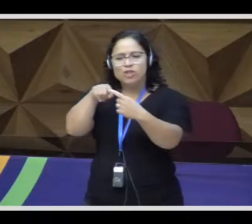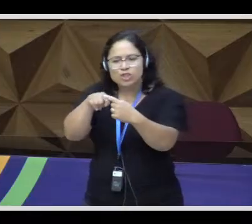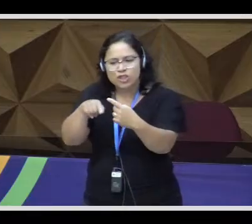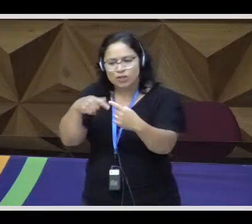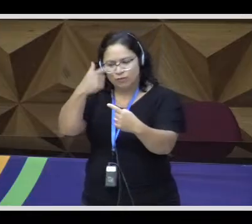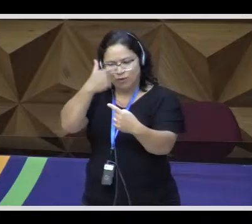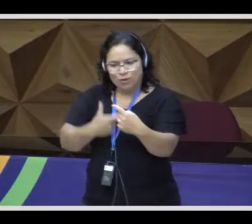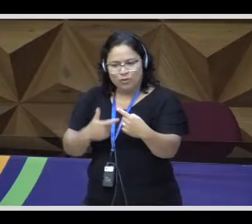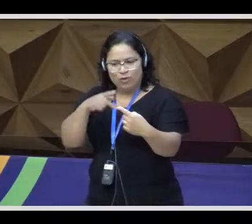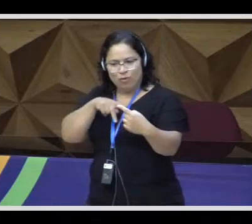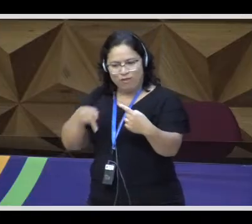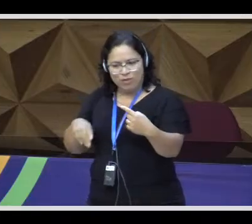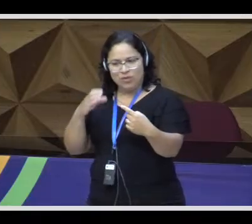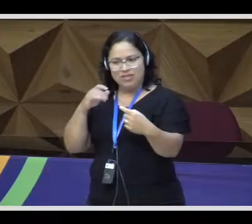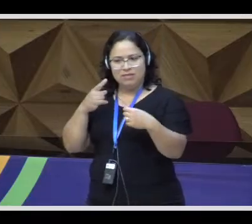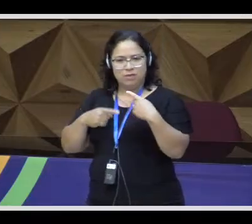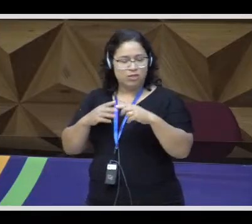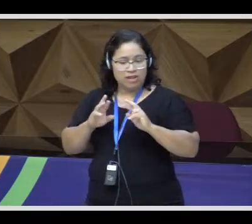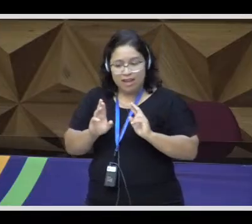different.